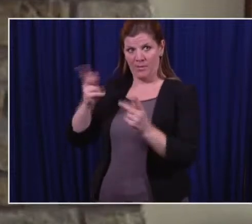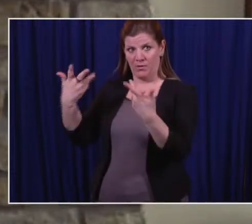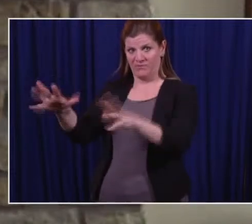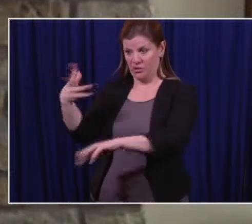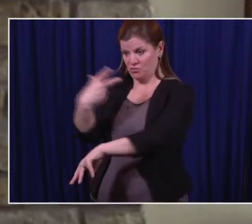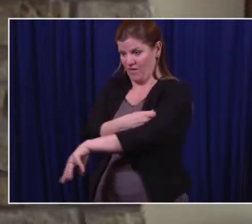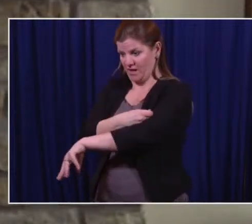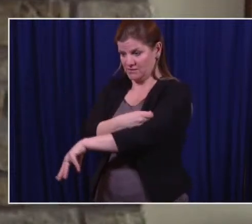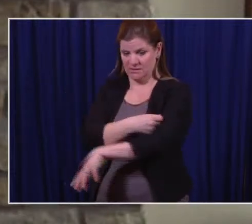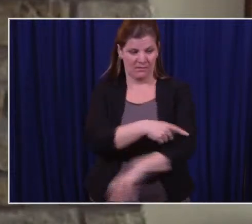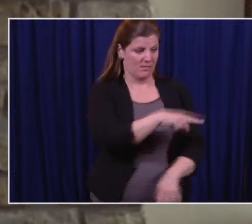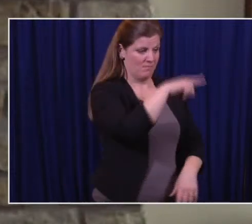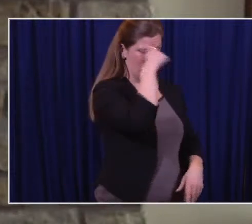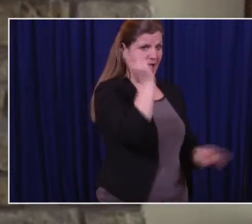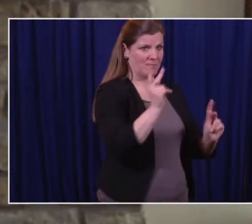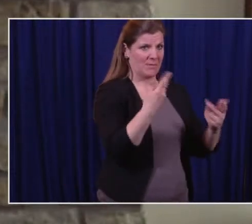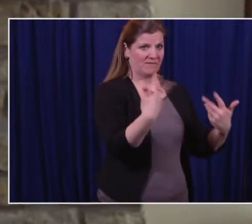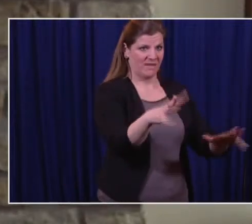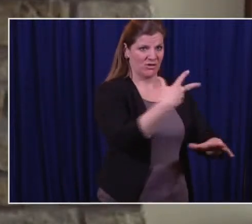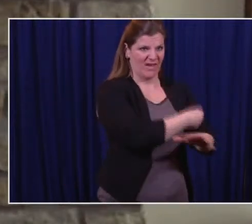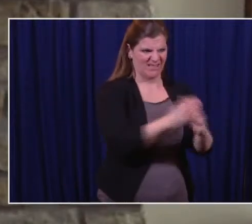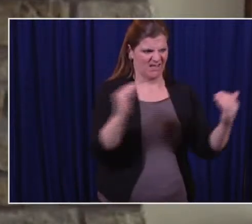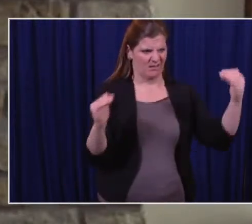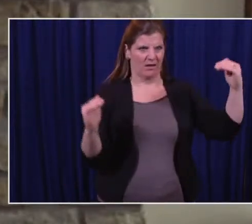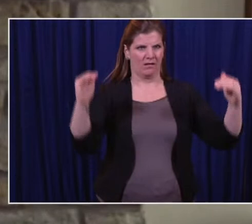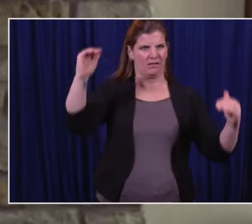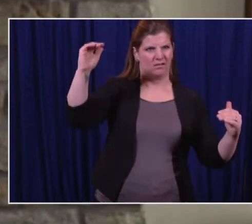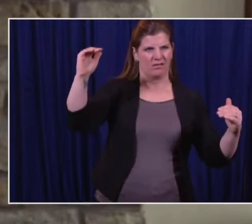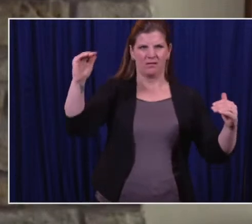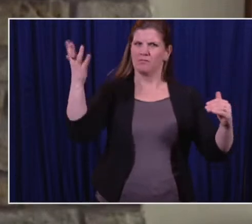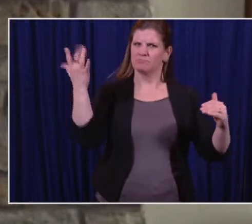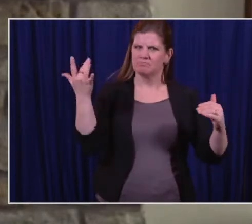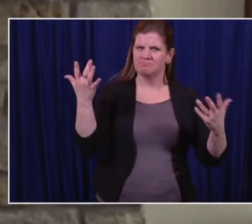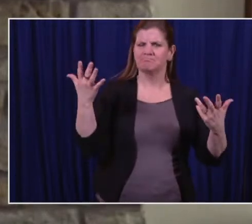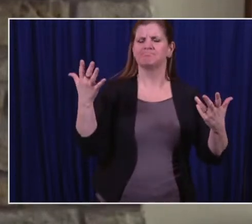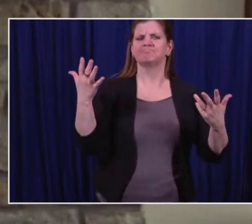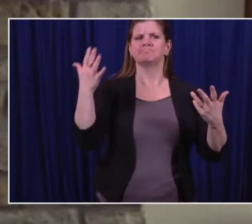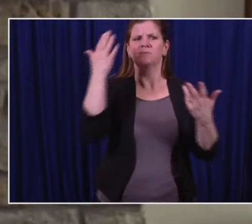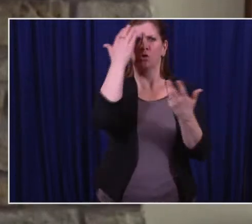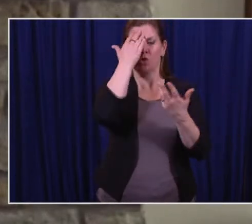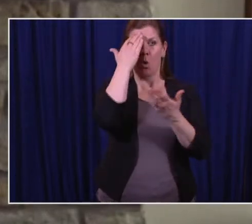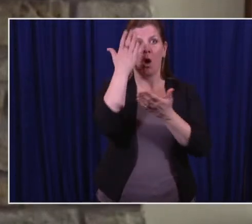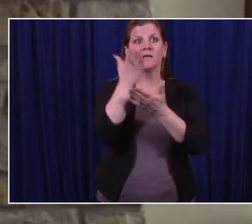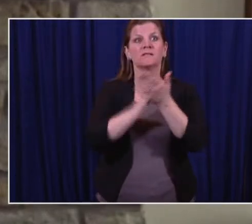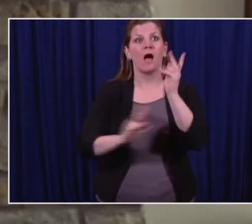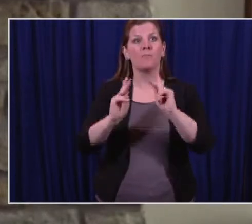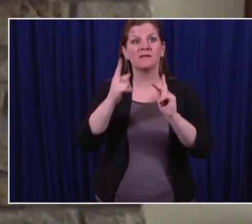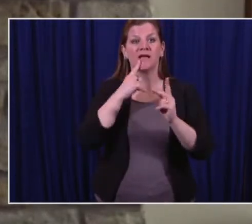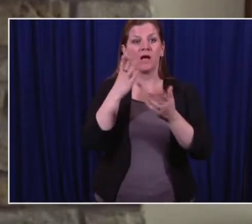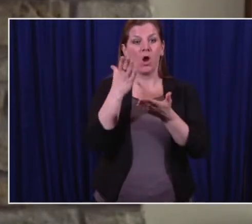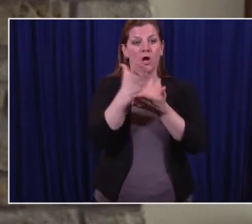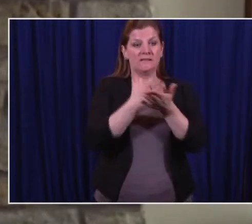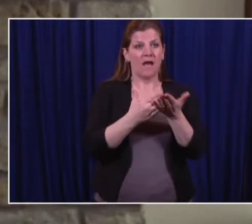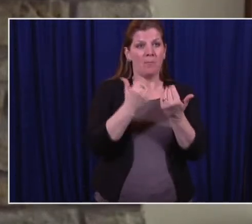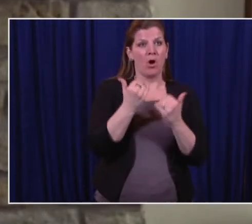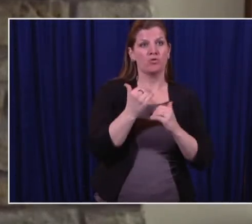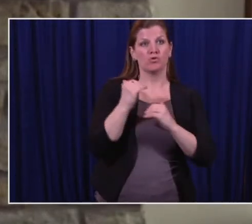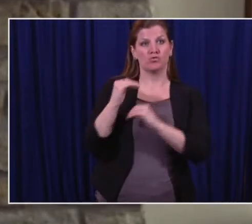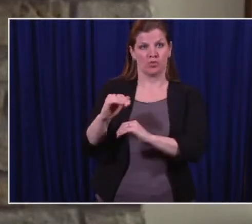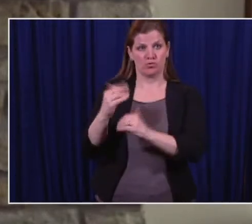you've talked about. Now, some people are calling for the vaccine restrictions on African Americans to maybe be changed to 50 and